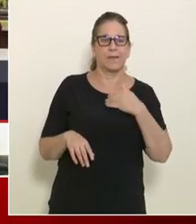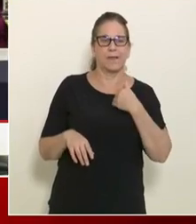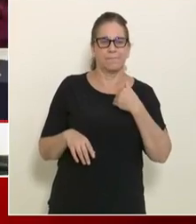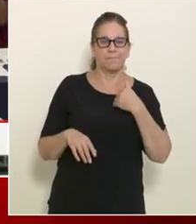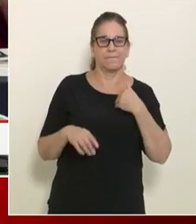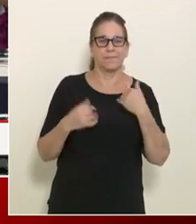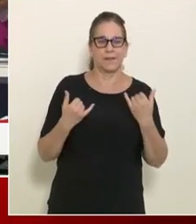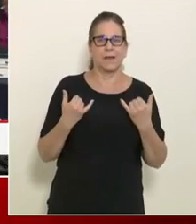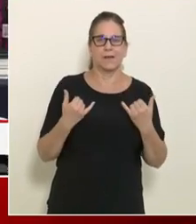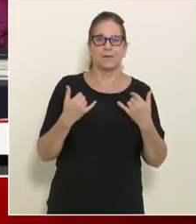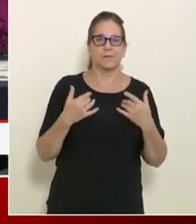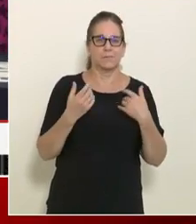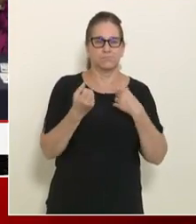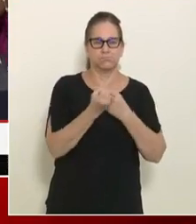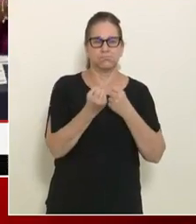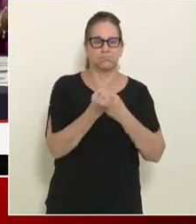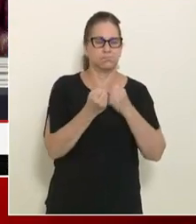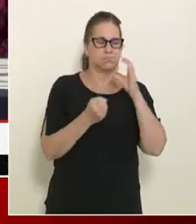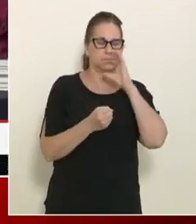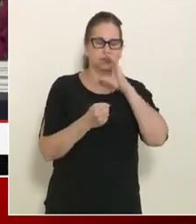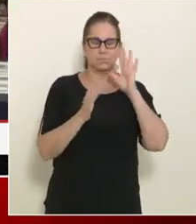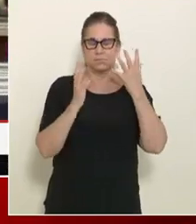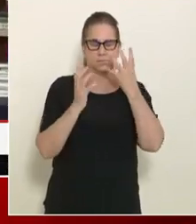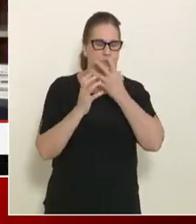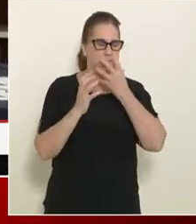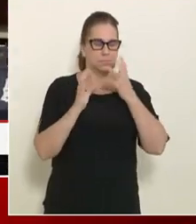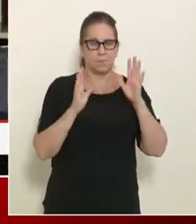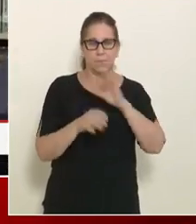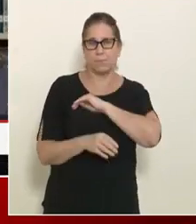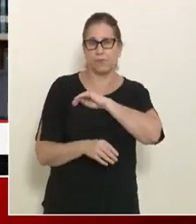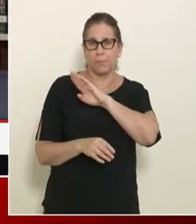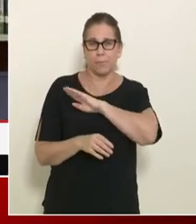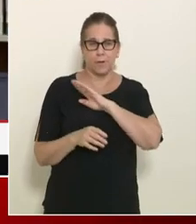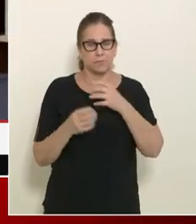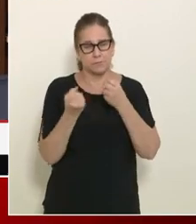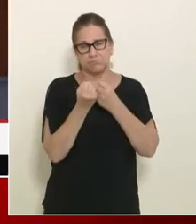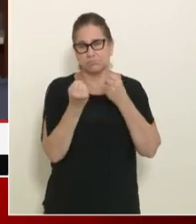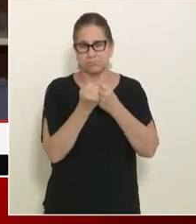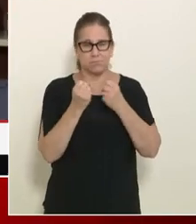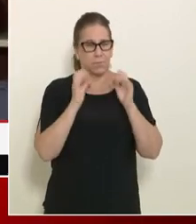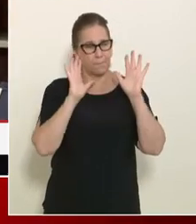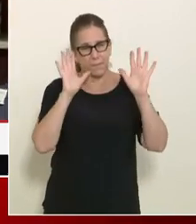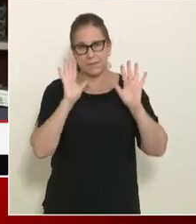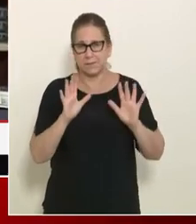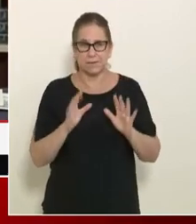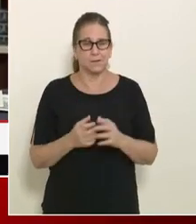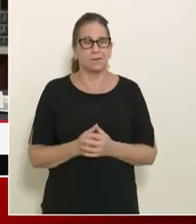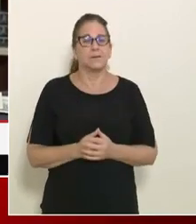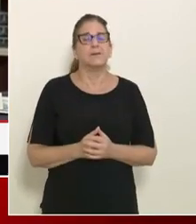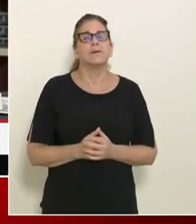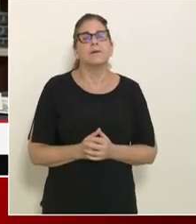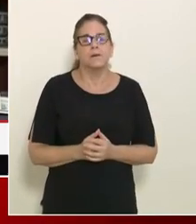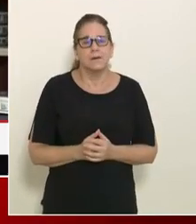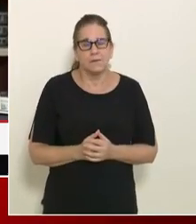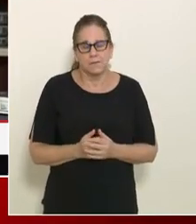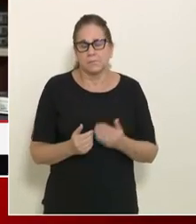received from Mayor Bowser, we do have school-based clinicians and this year it will be 161